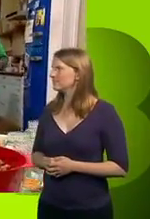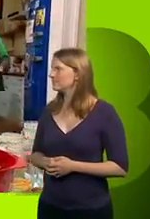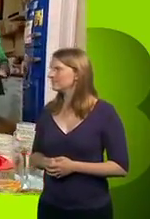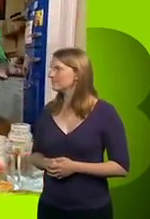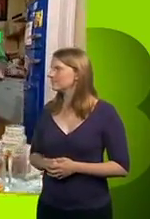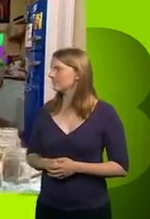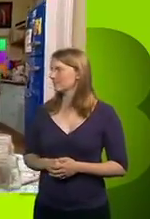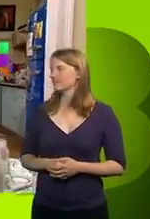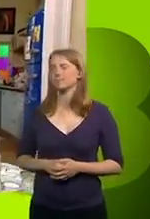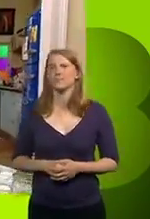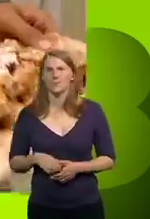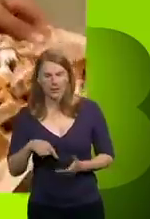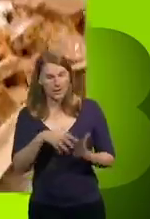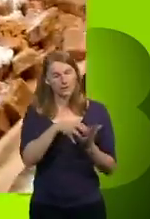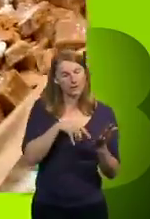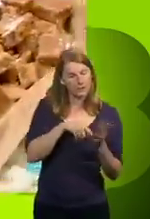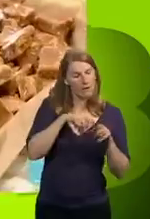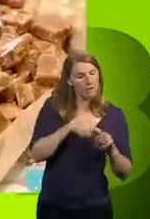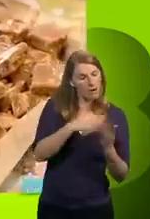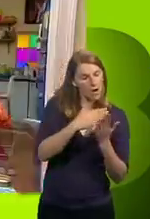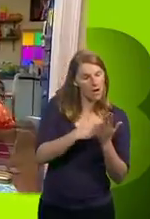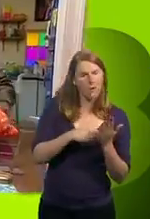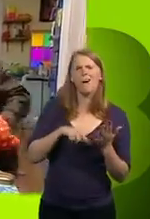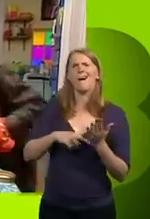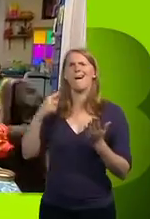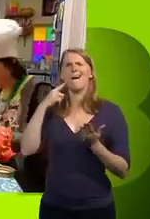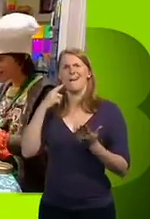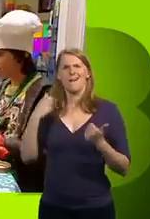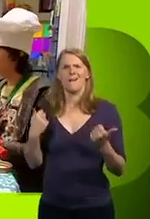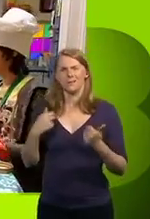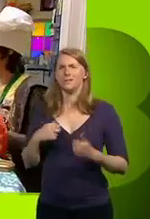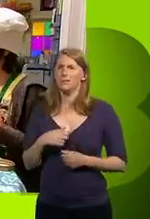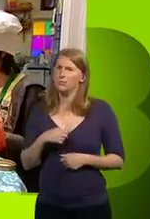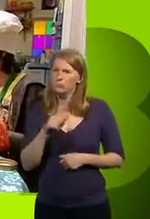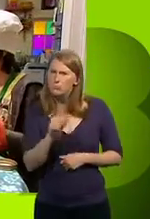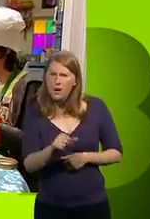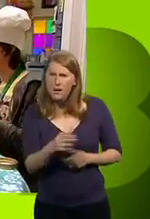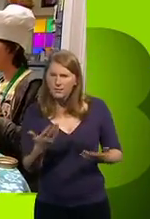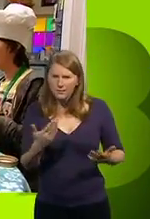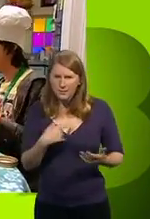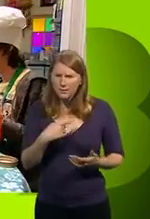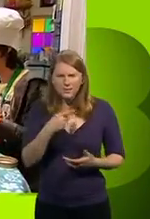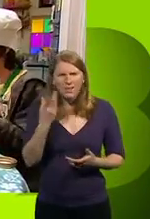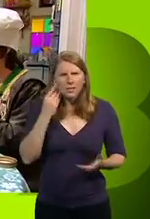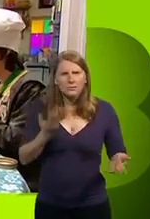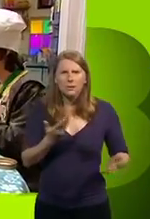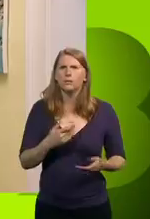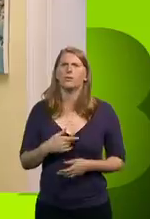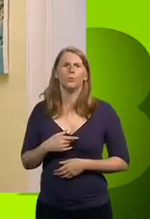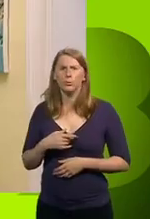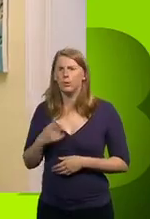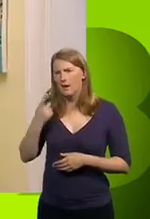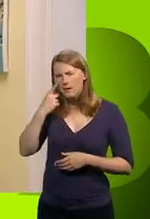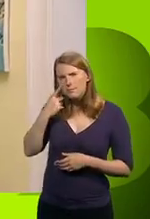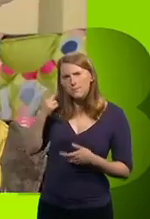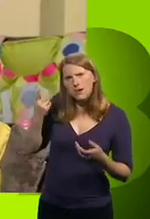It's so much easier when you follow a recipe. That's what I said. But would you listen? No. We had to experiment. That